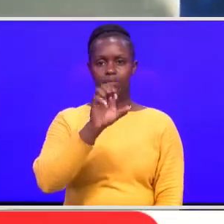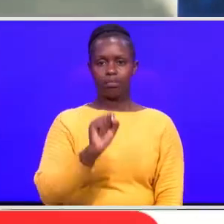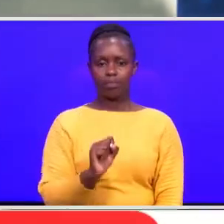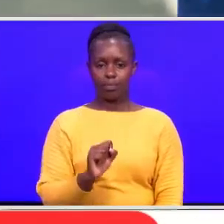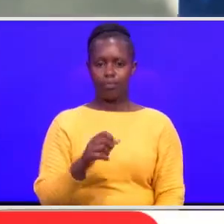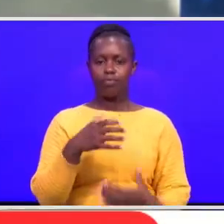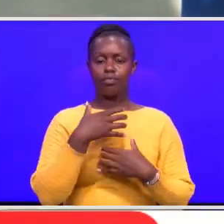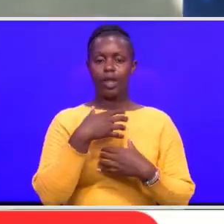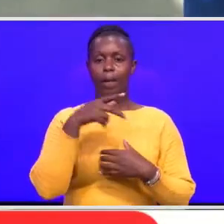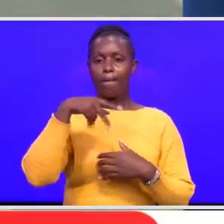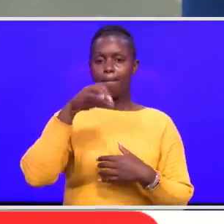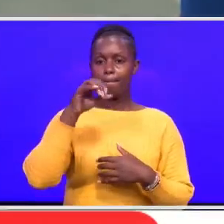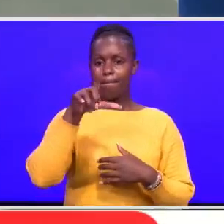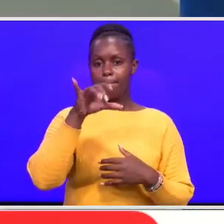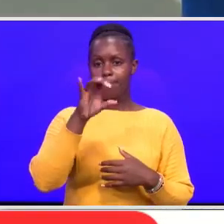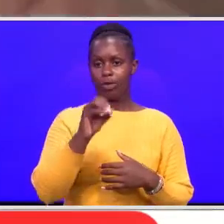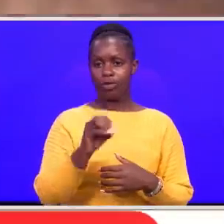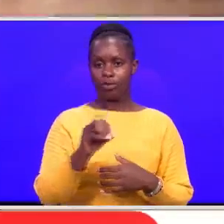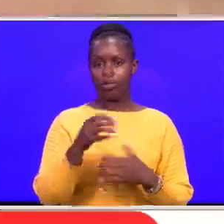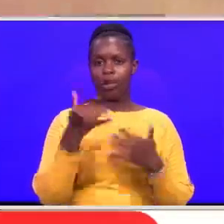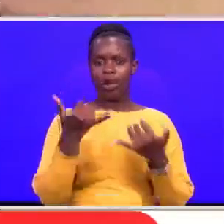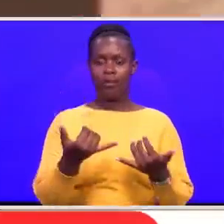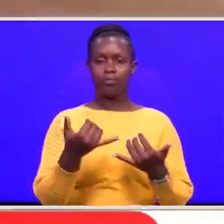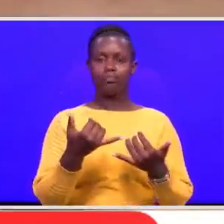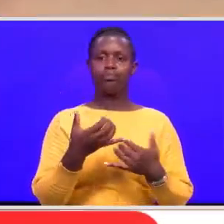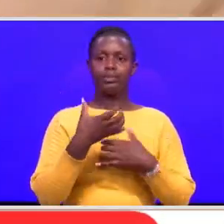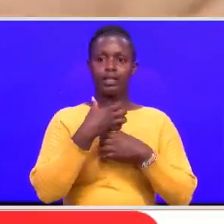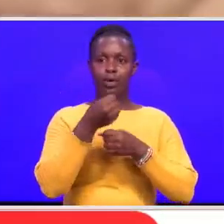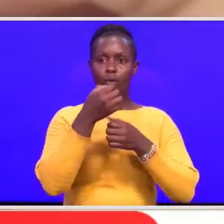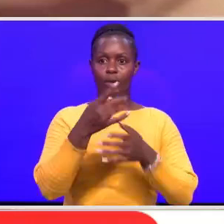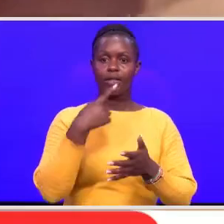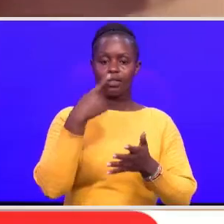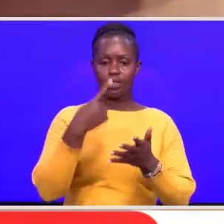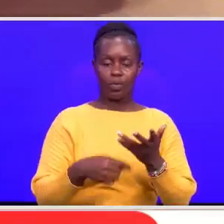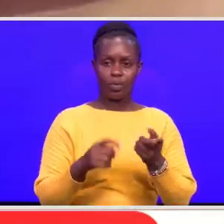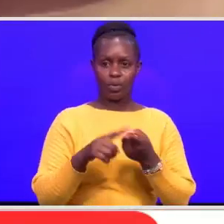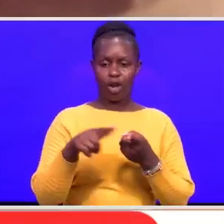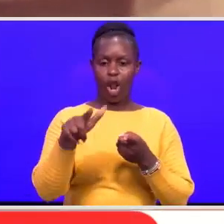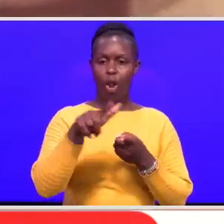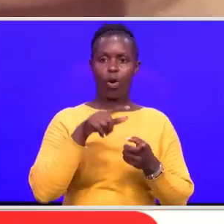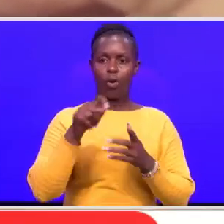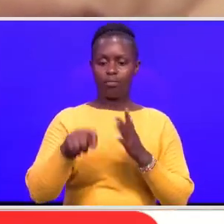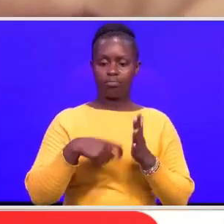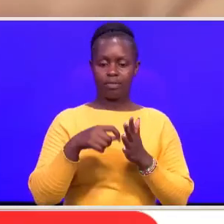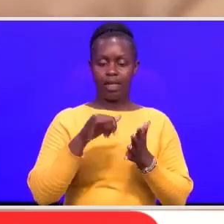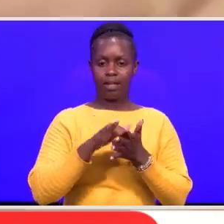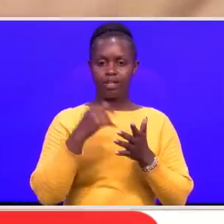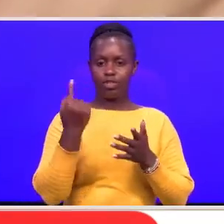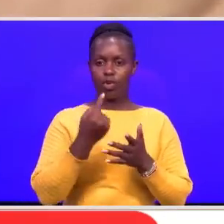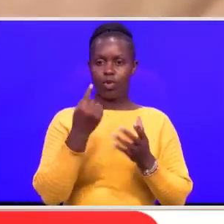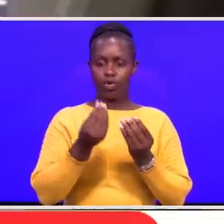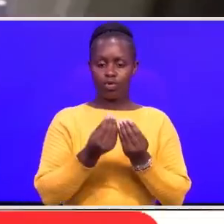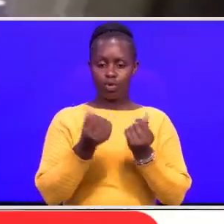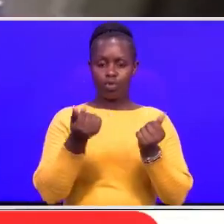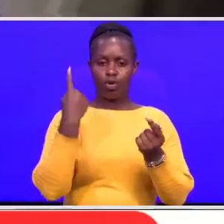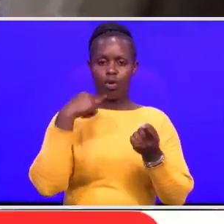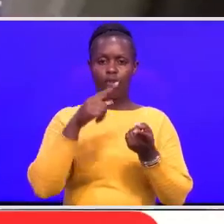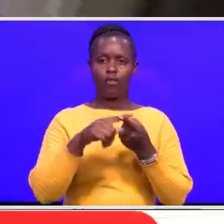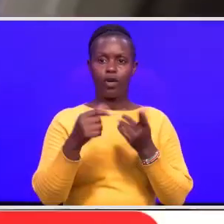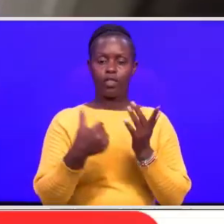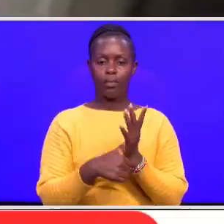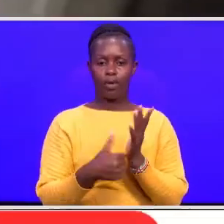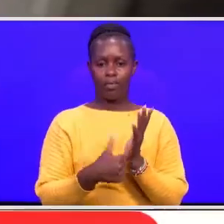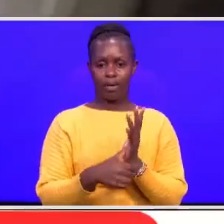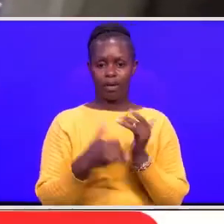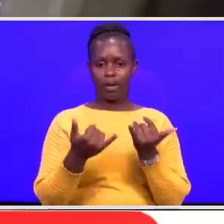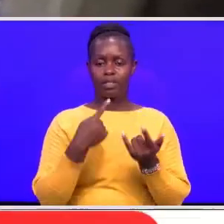in the health sector say the local manufacture for vaccines is the only solution to the ongoing crisis. For instance, currently there are